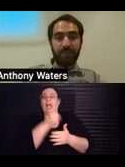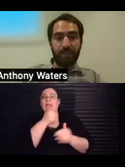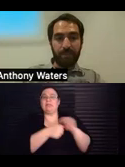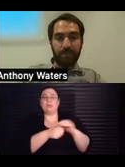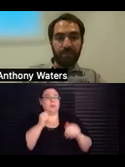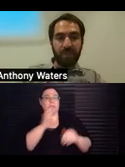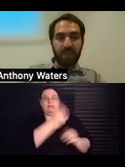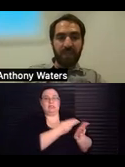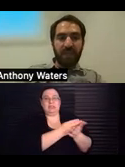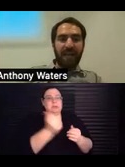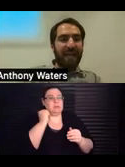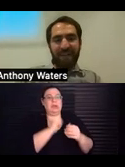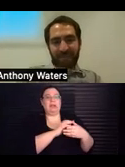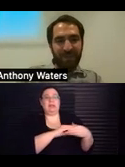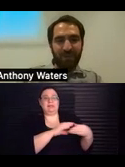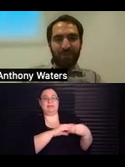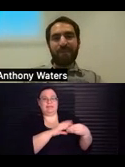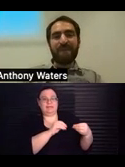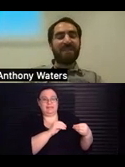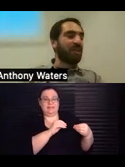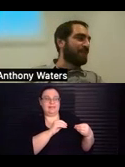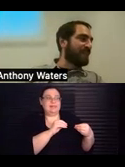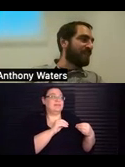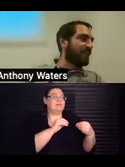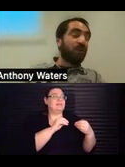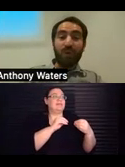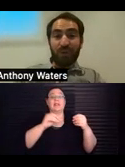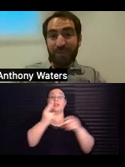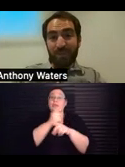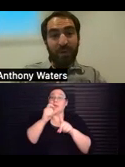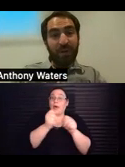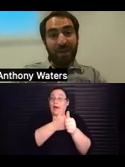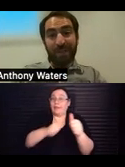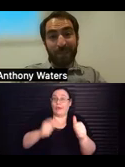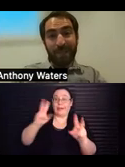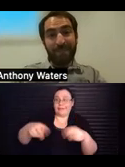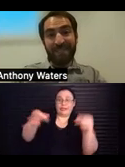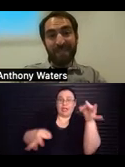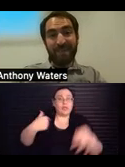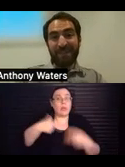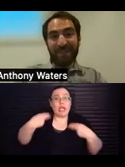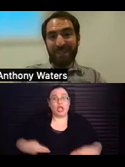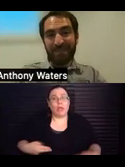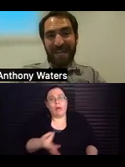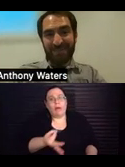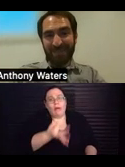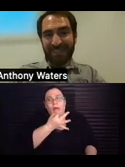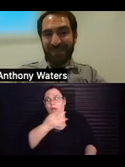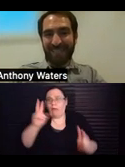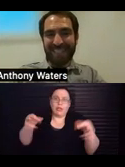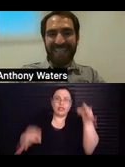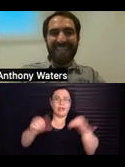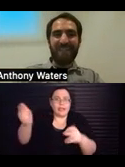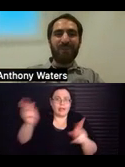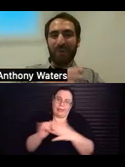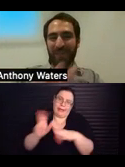experience. I've got up here, avoid being judgmental. We're humans. We're incredibly good at being judgmental. It comes naturally to